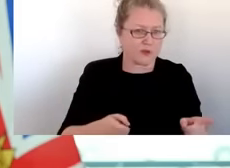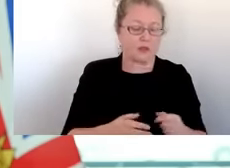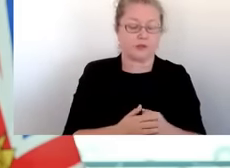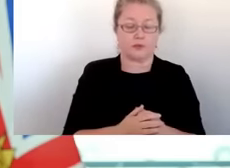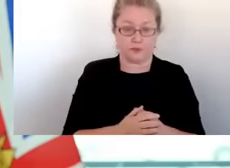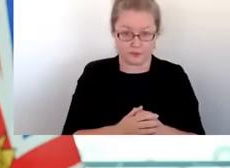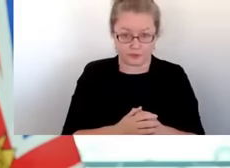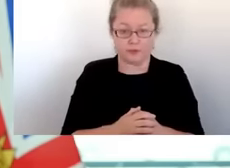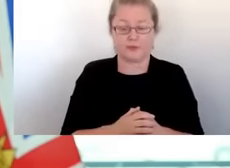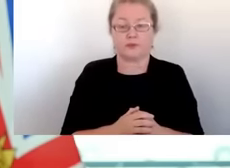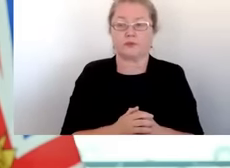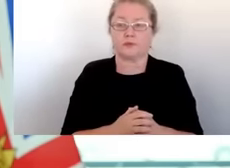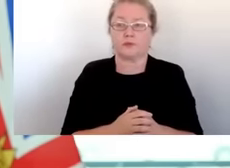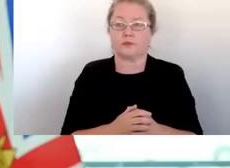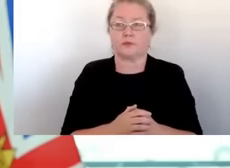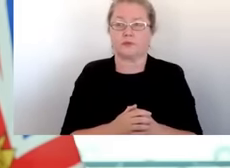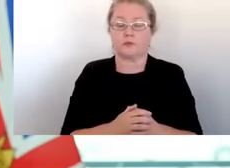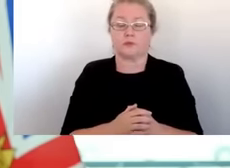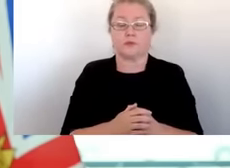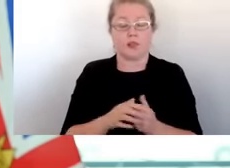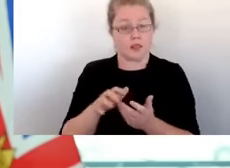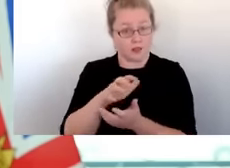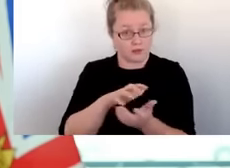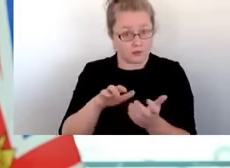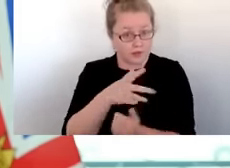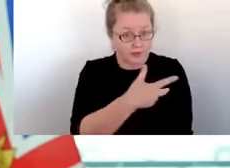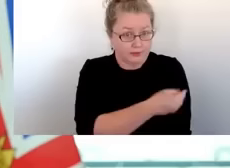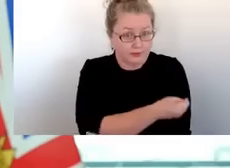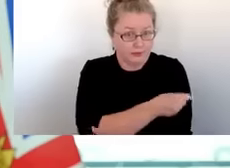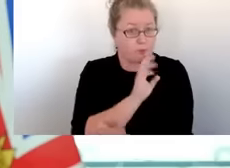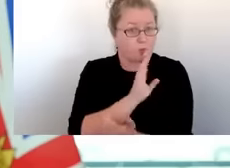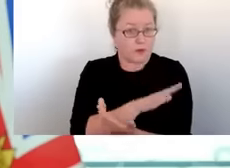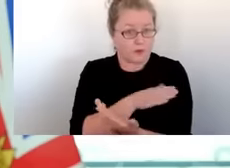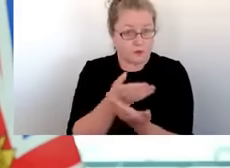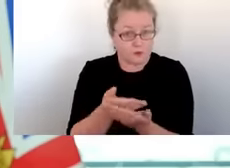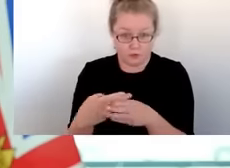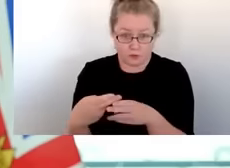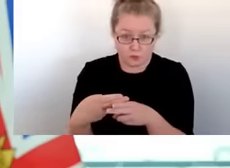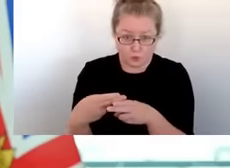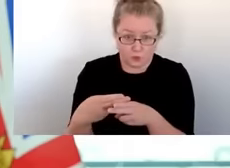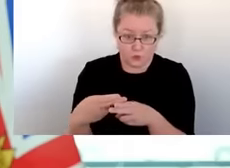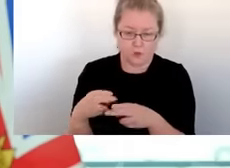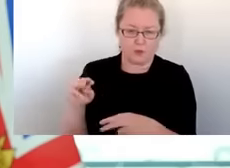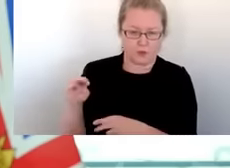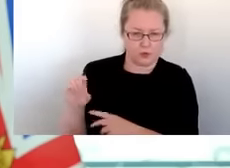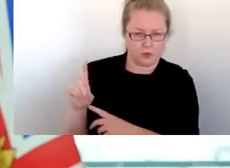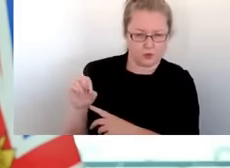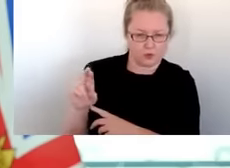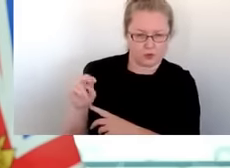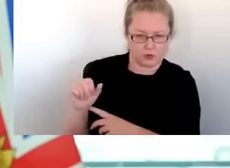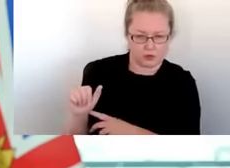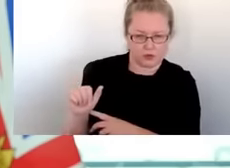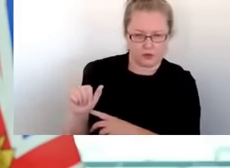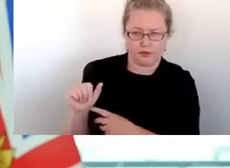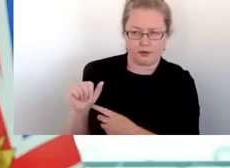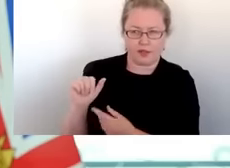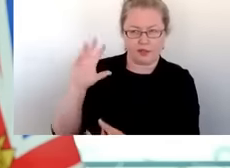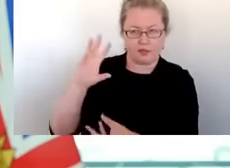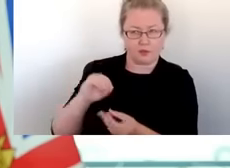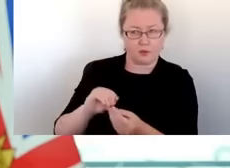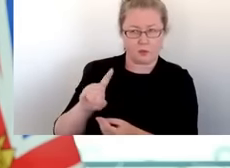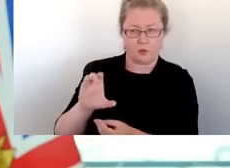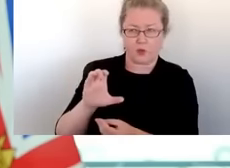At this time, as I said, the arrival of the vaccine, the bivalent vaccine, is imminent. This week, the first tranche,